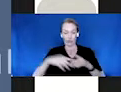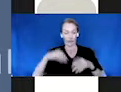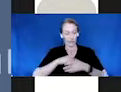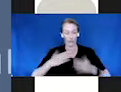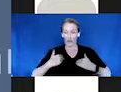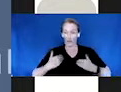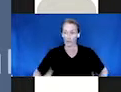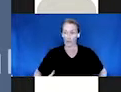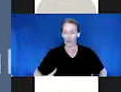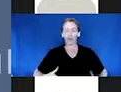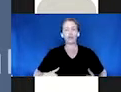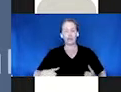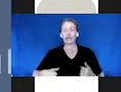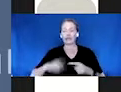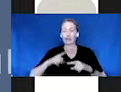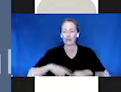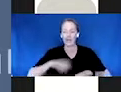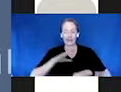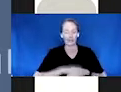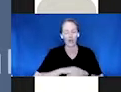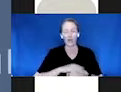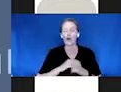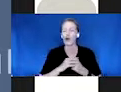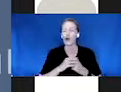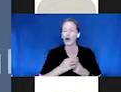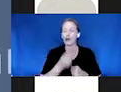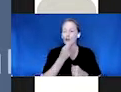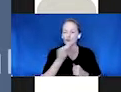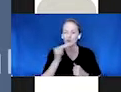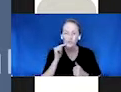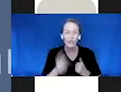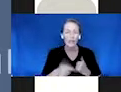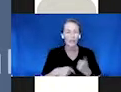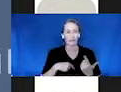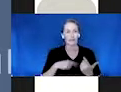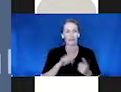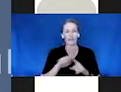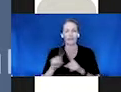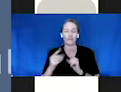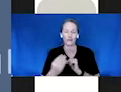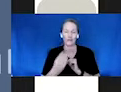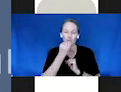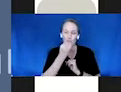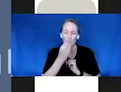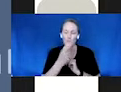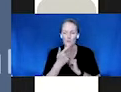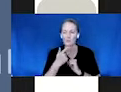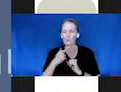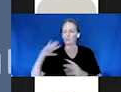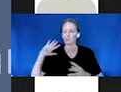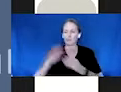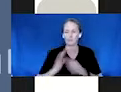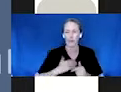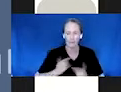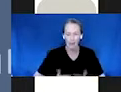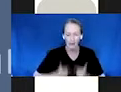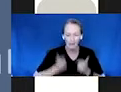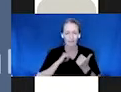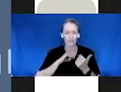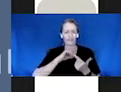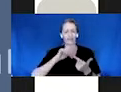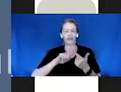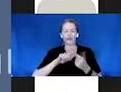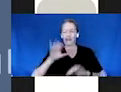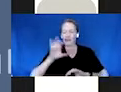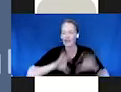all my life, the chemicals that I might have been exposed to in my neighborhood, the pollution in the air that I breathe.